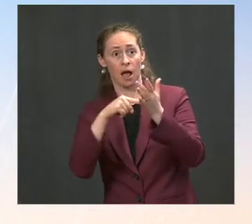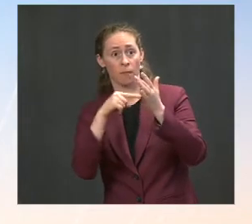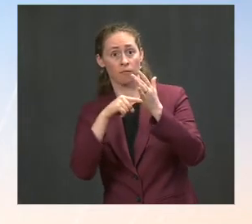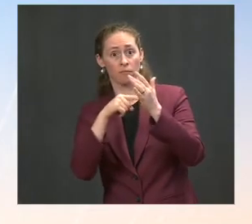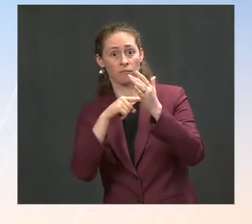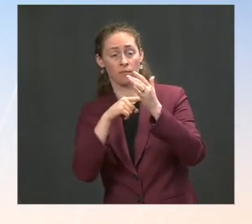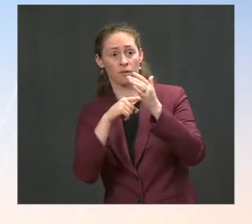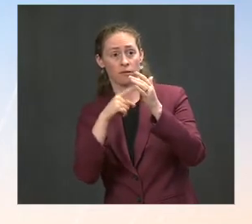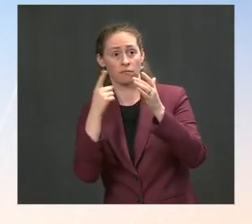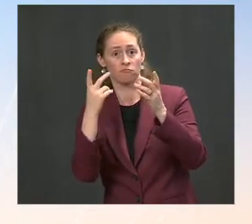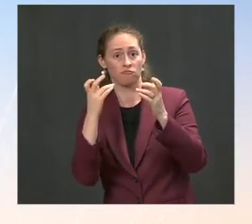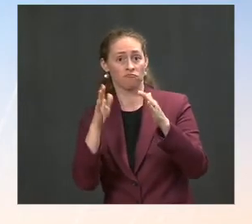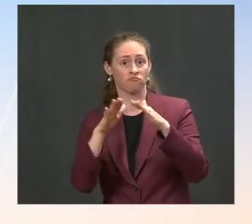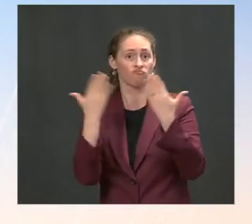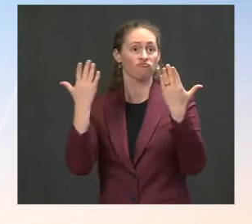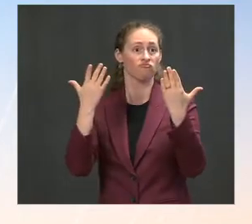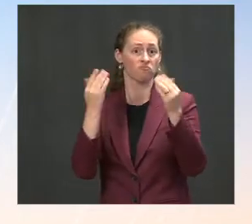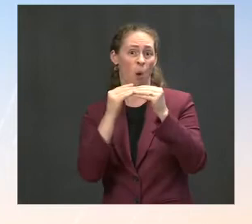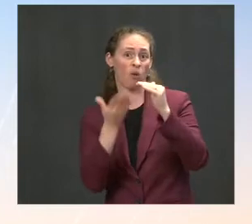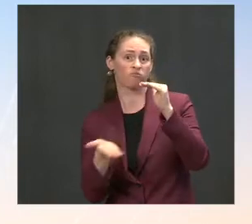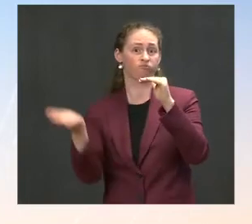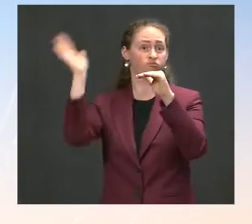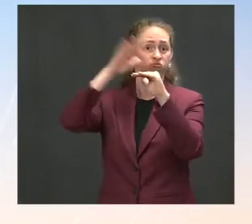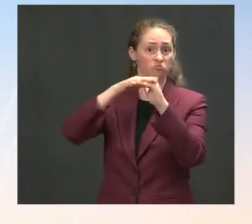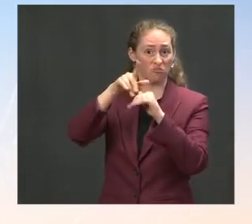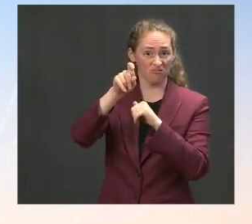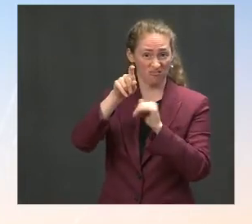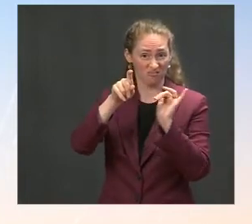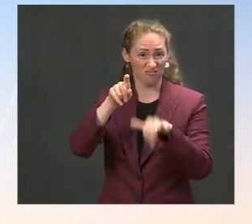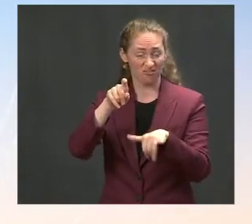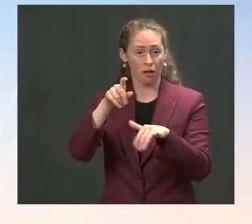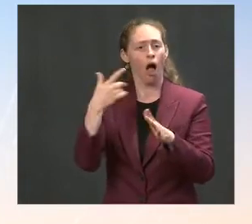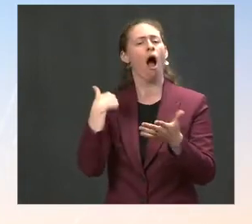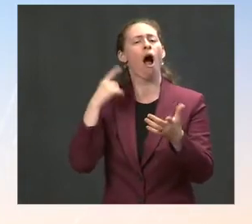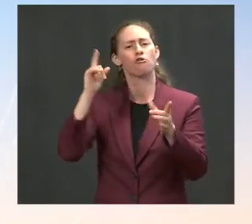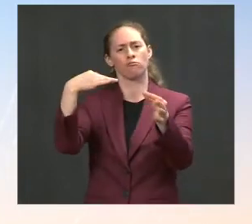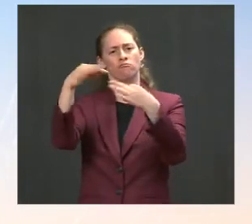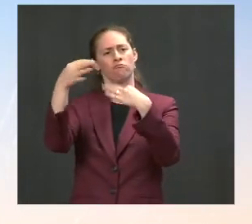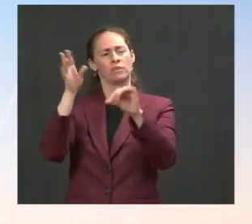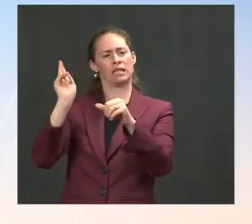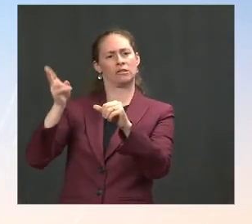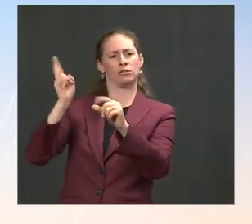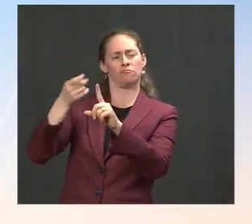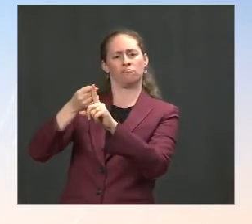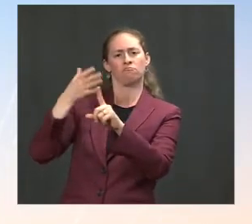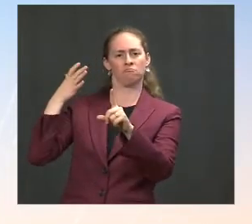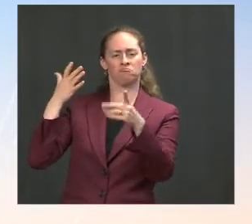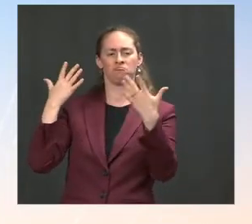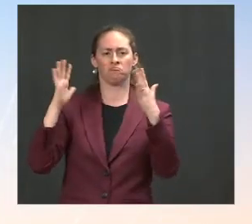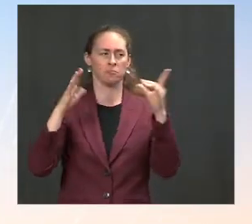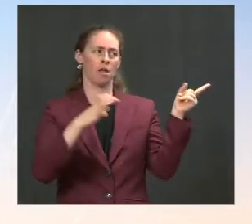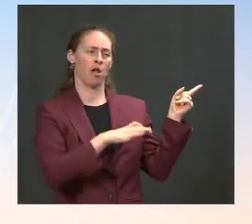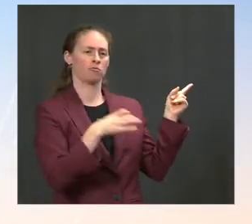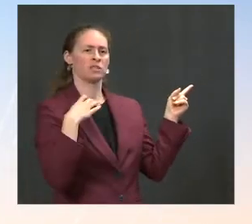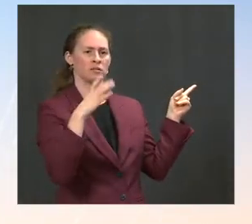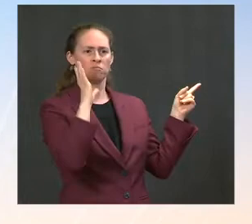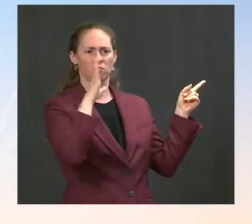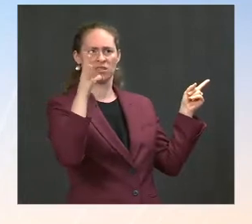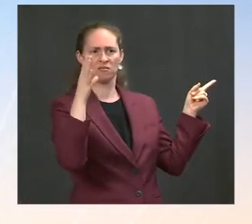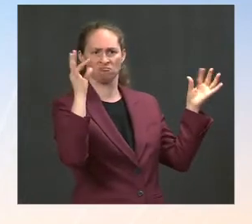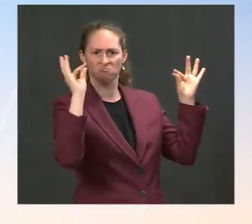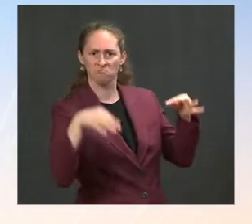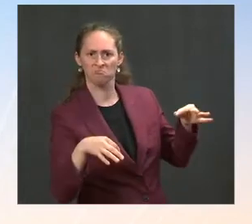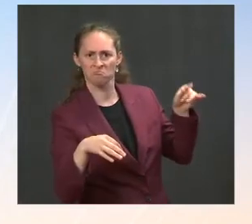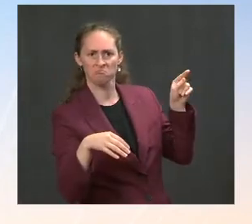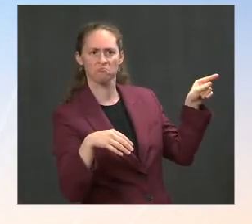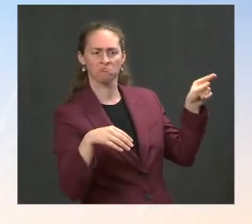deadline. I'm conveying to you the history and conveying to you that we think it's clear Congress should act in a bipartisan manner to raise the debt limit as they have in the past. And then